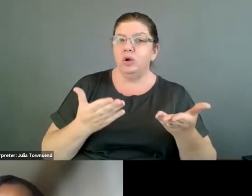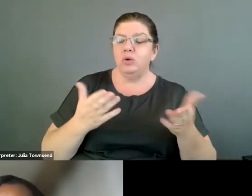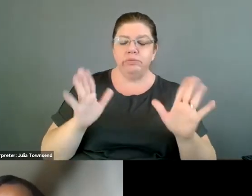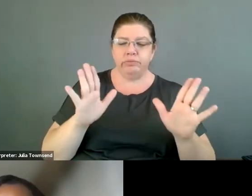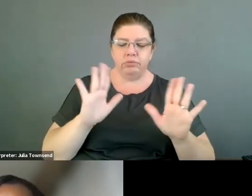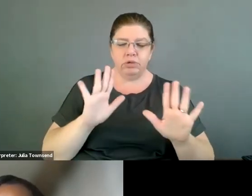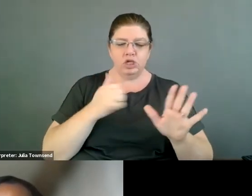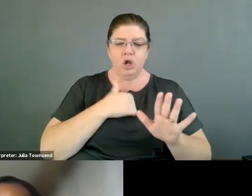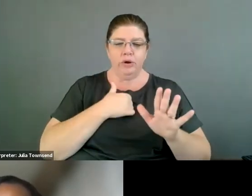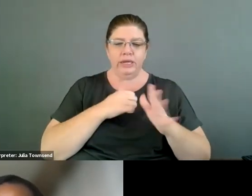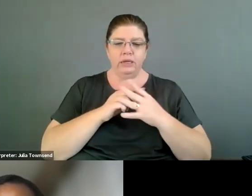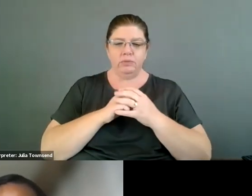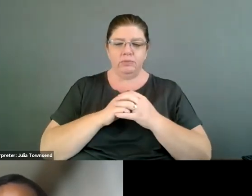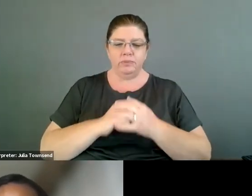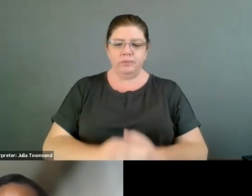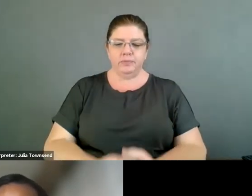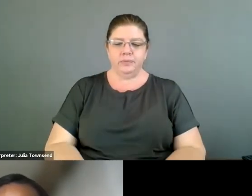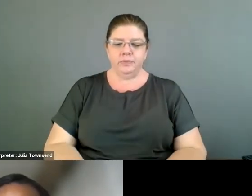Sorry.